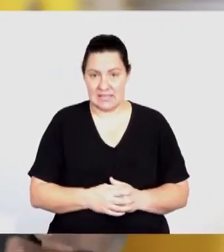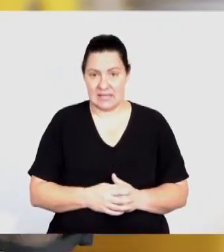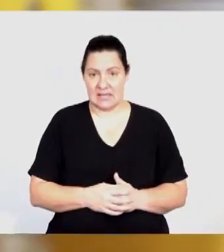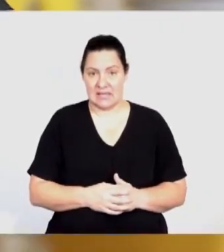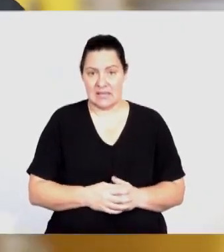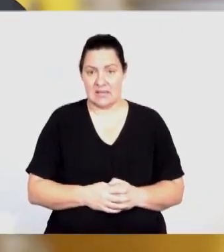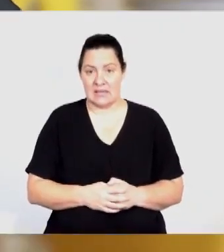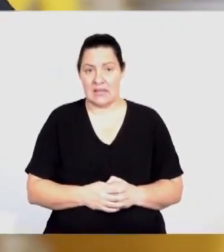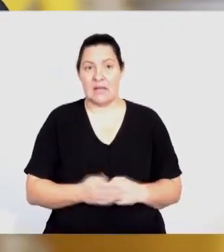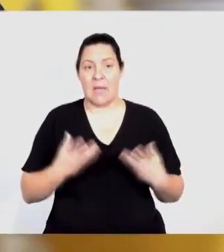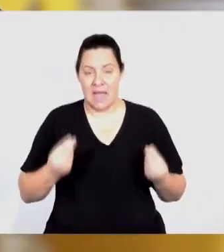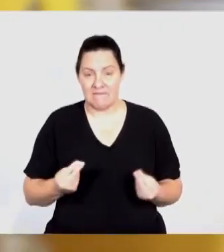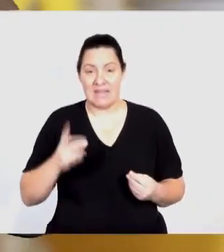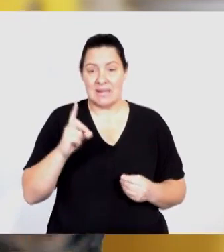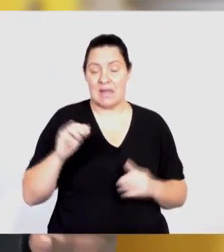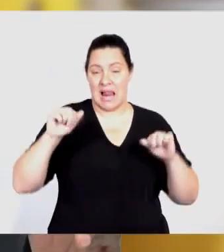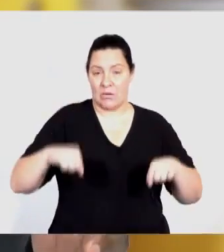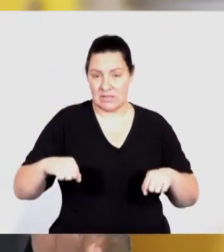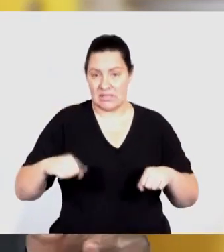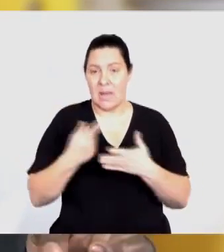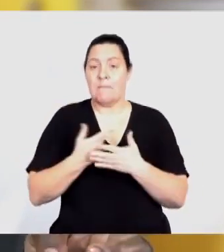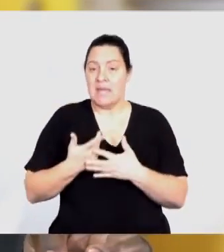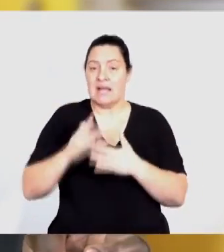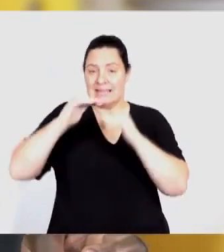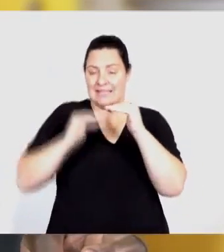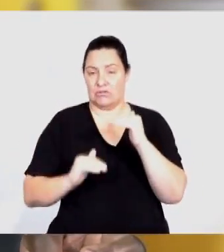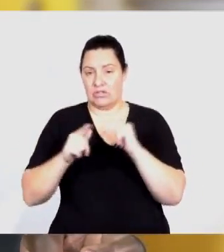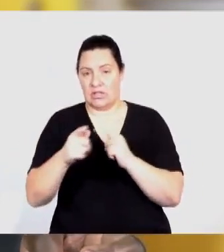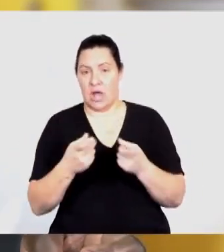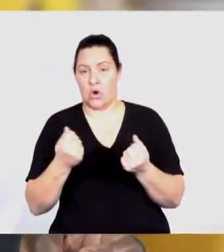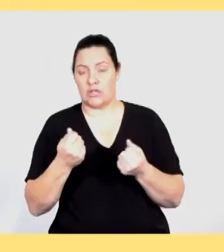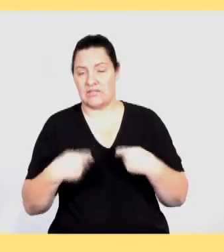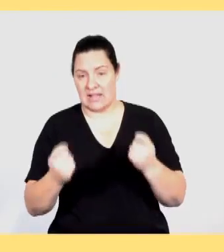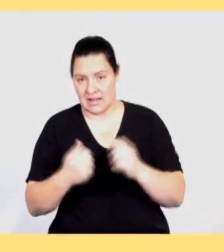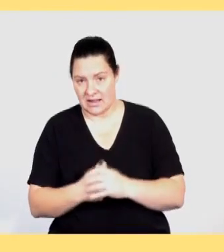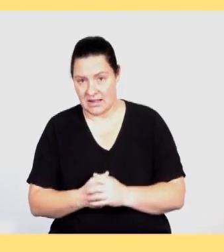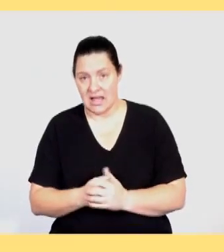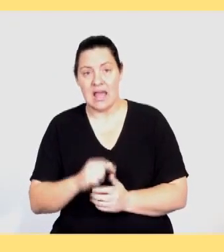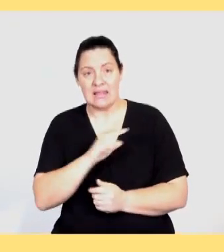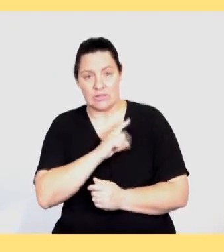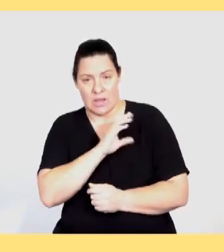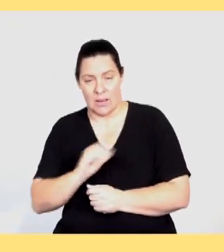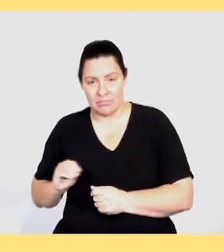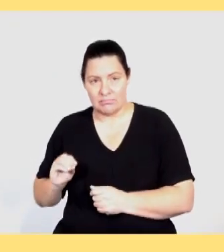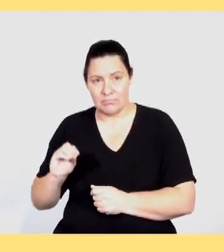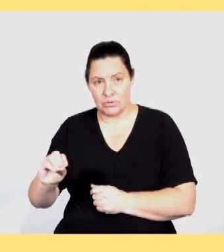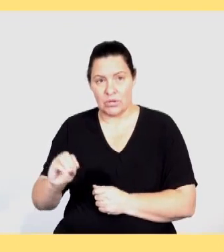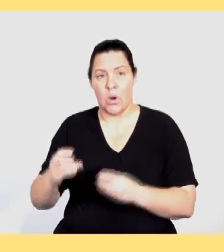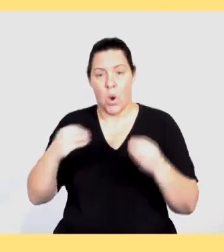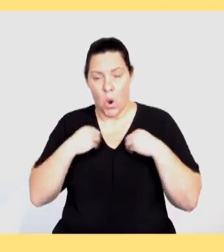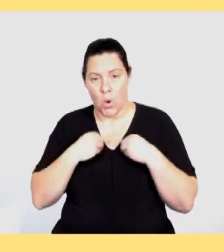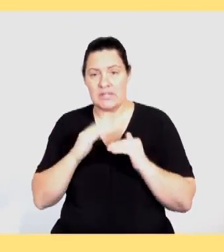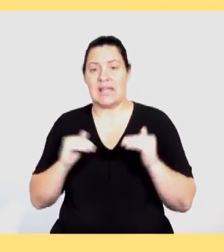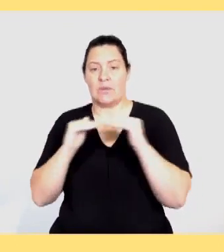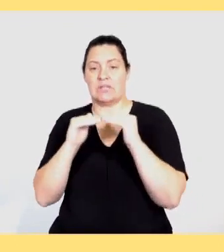Now, when I am having debtors allowances, I am decreasing now this cost of sales. Hence, I'll come here on my